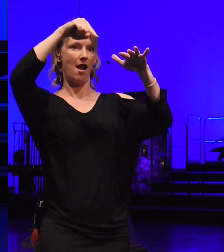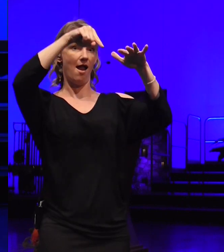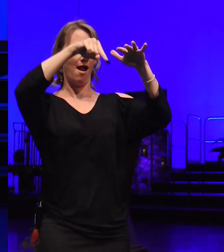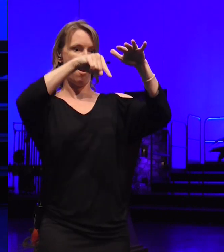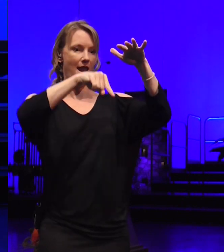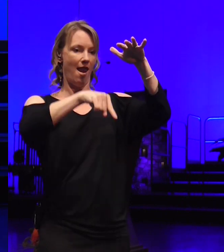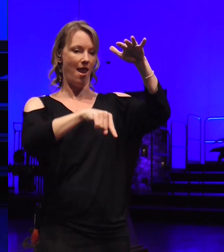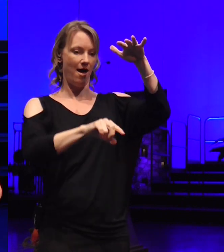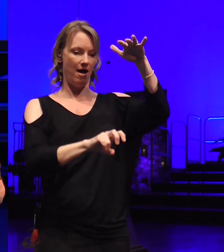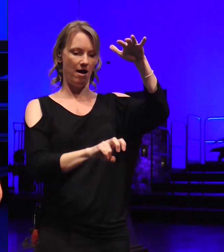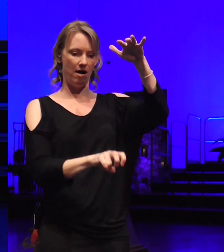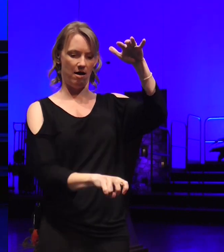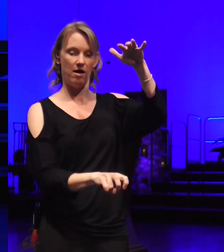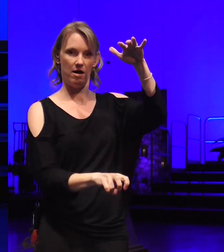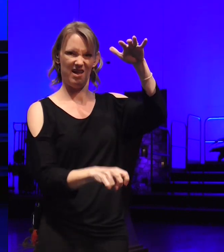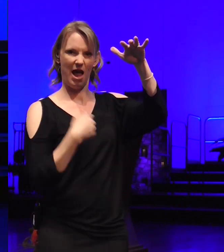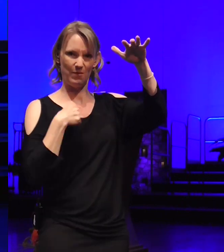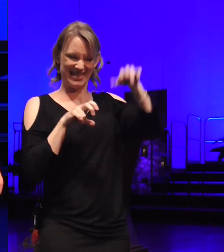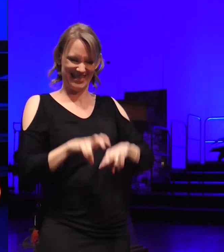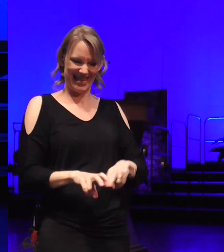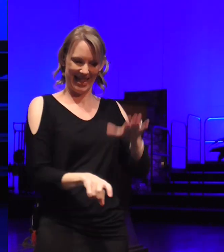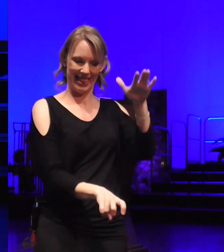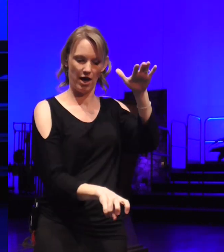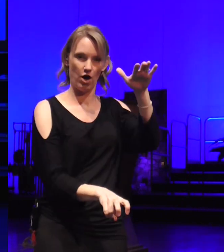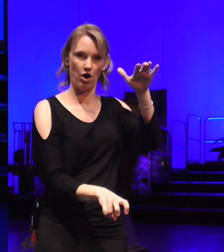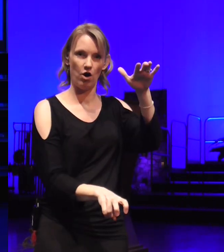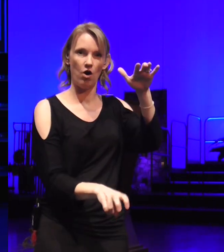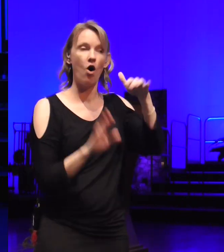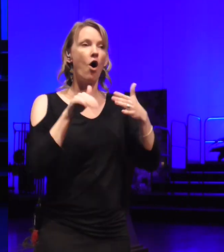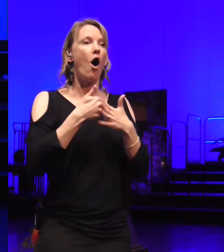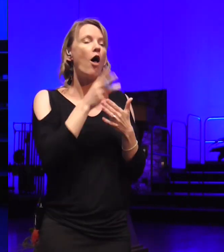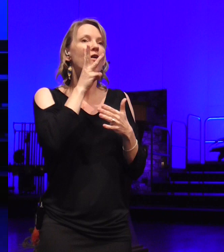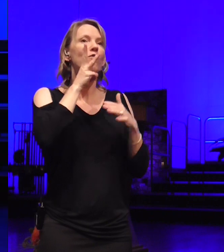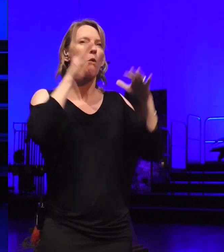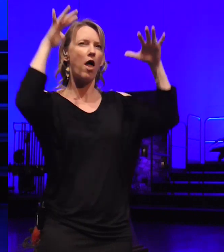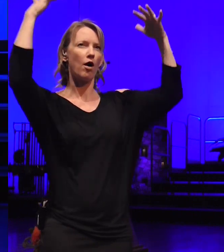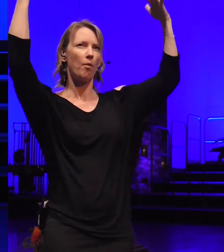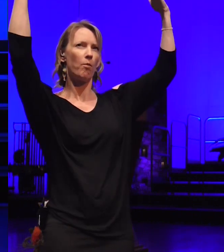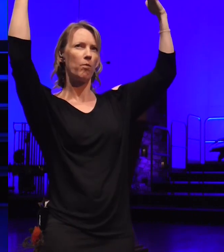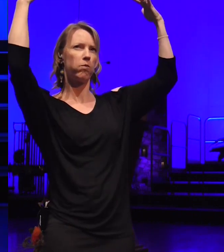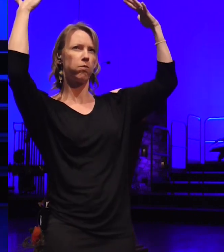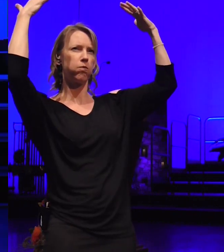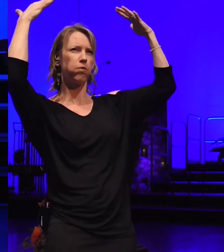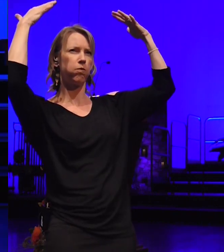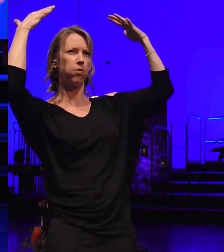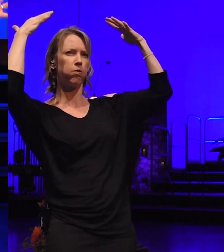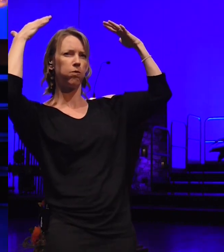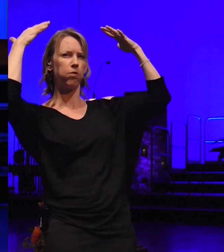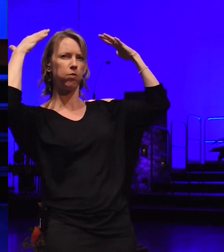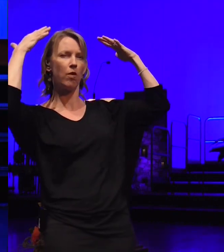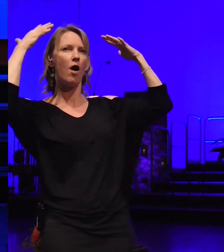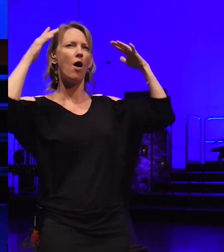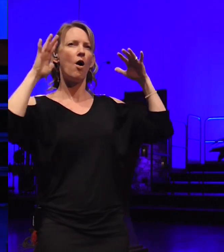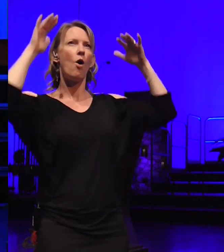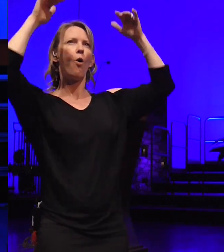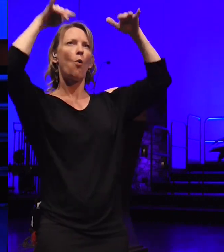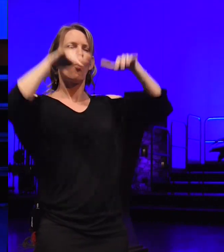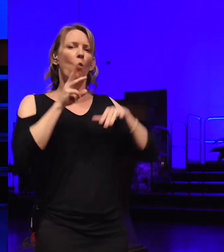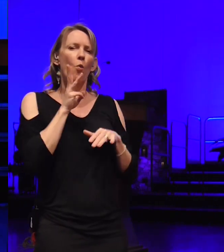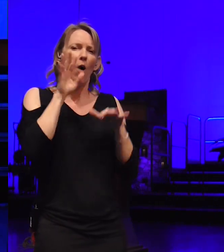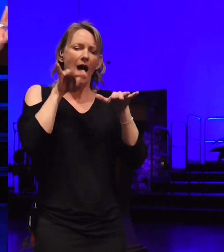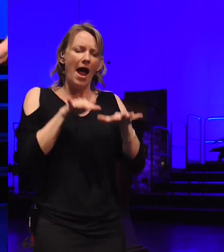floor, and I would be held by all of that water, and that life would be crashing in the